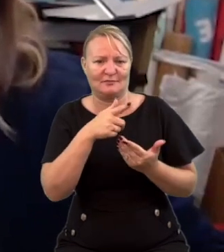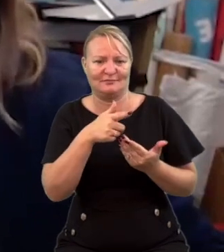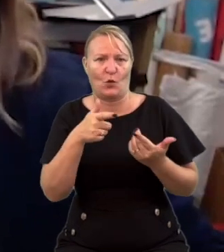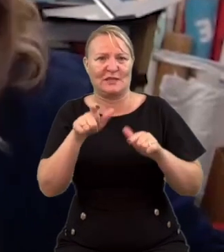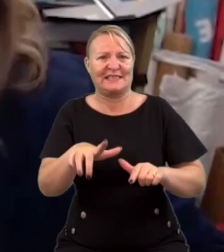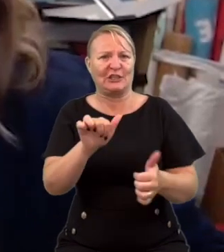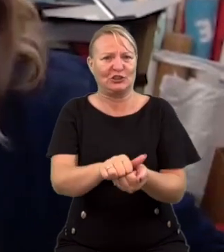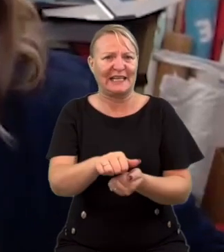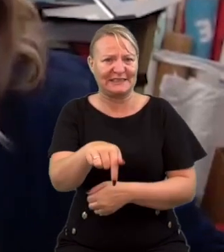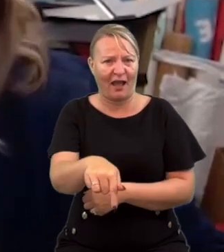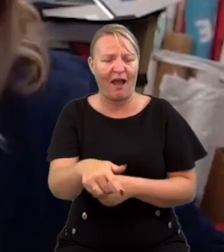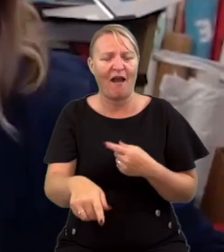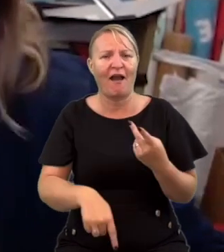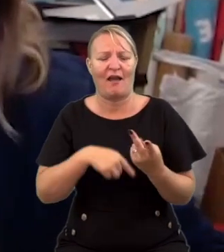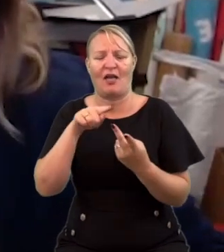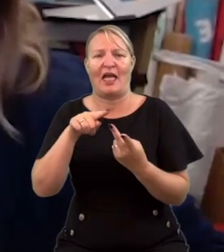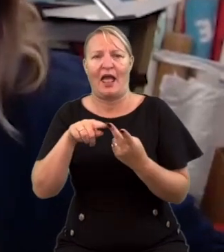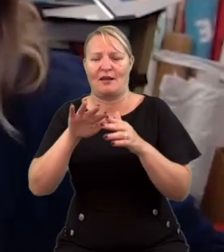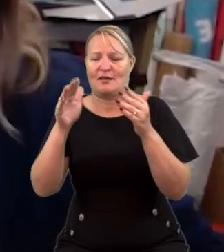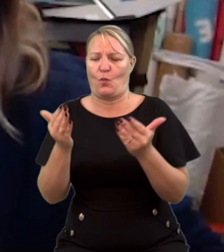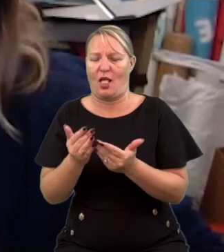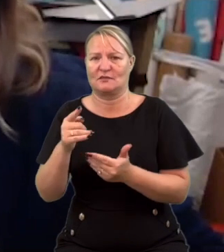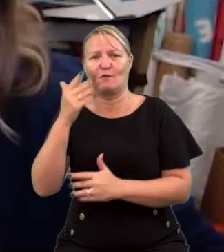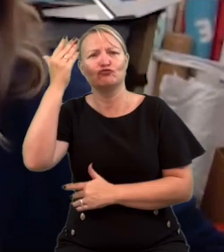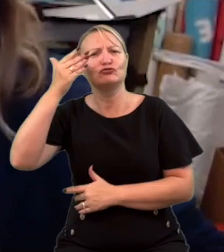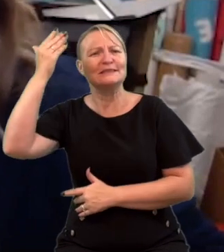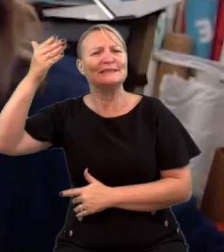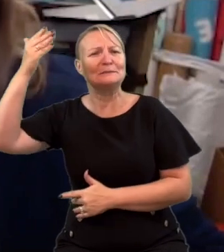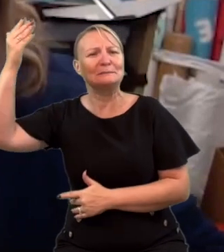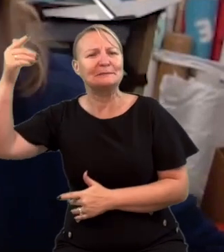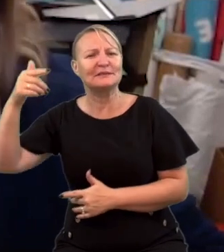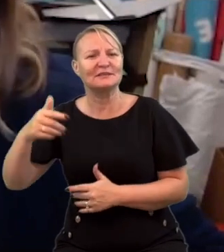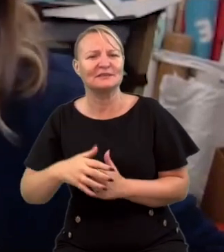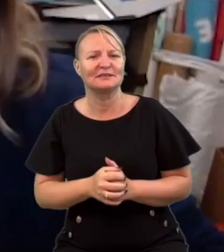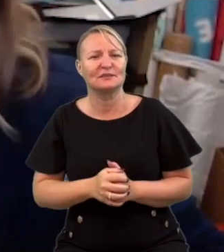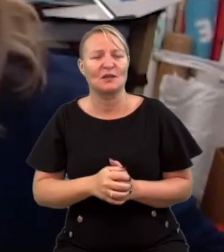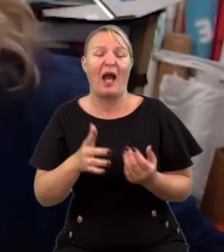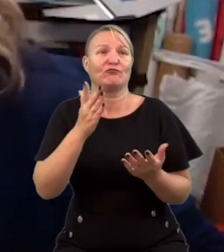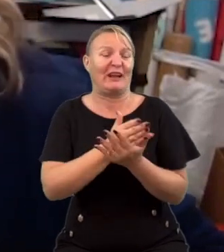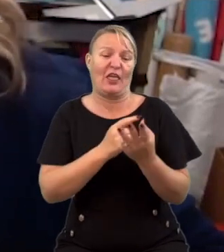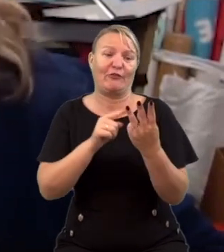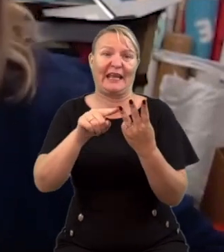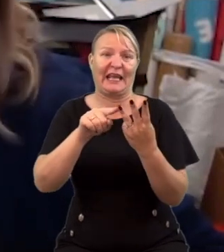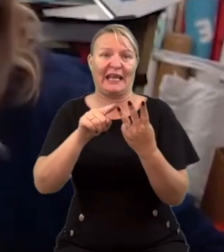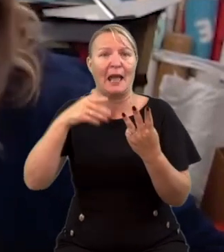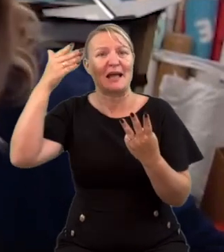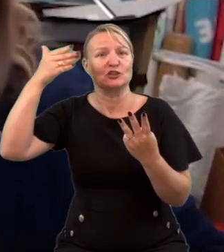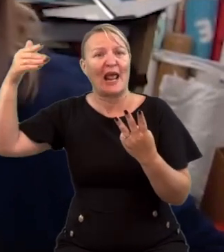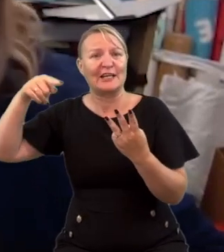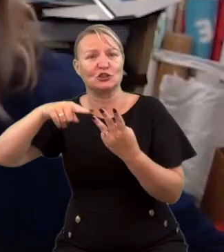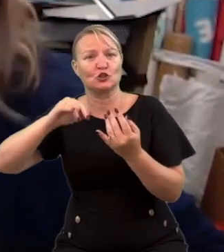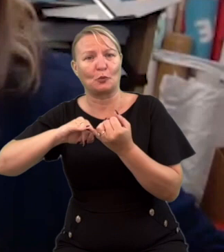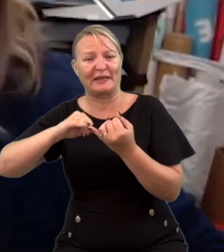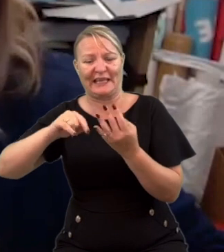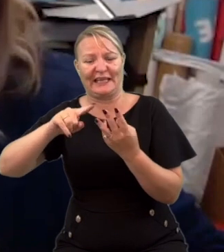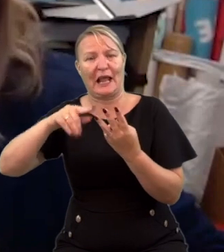harshness of the detention centre, and then there's the kind of dream world. Well, there's actually three worlds. The dream world of